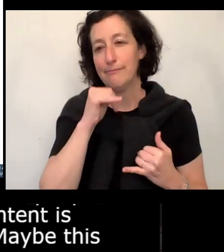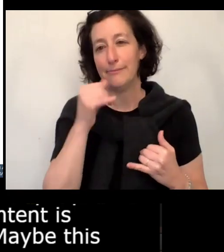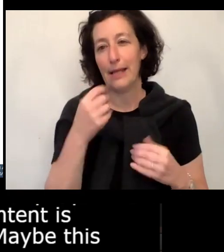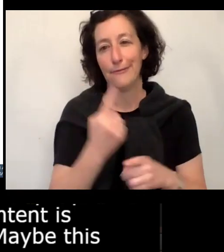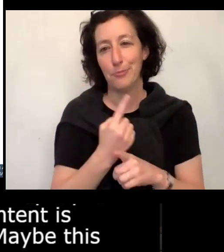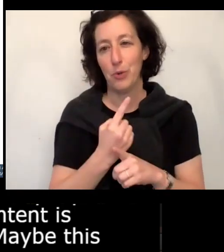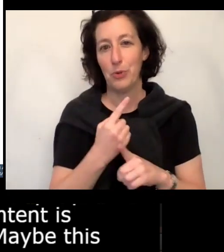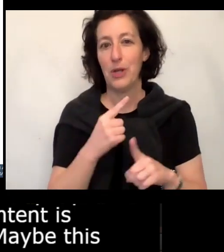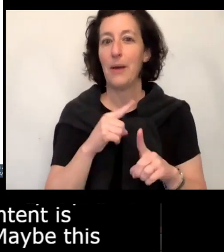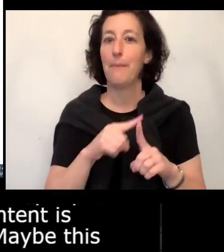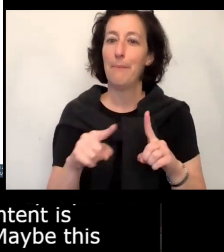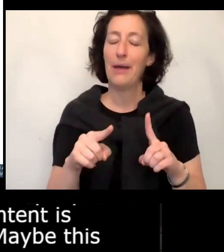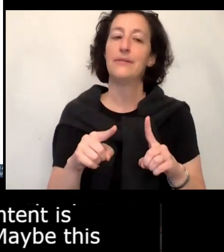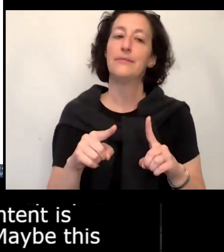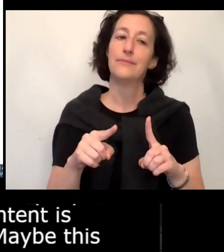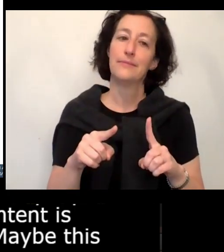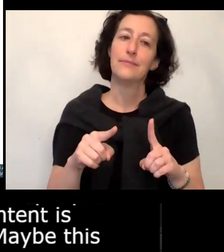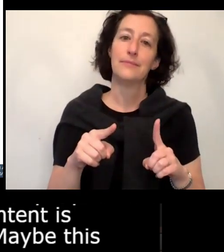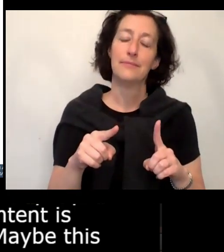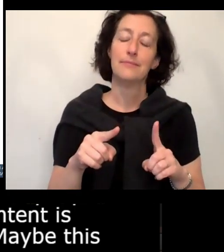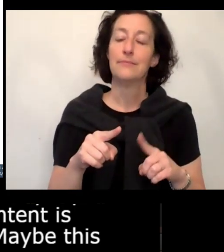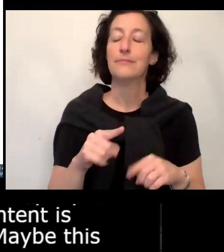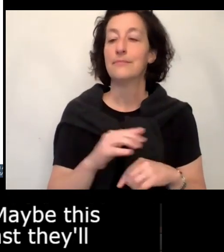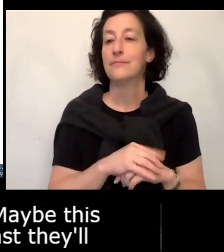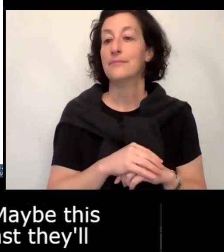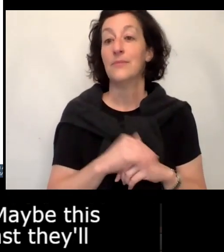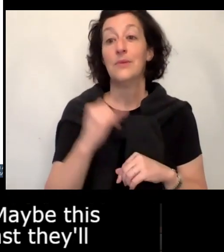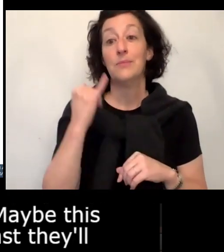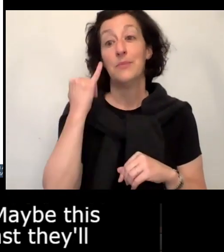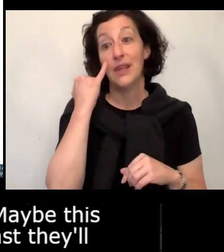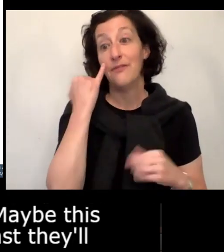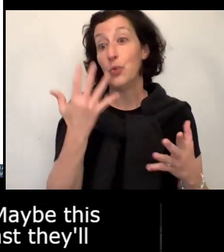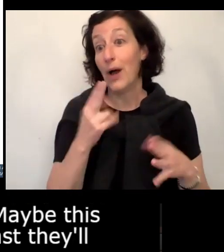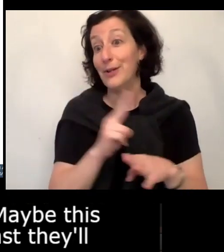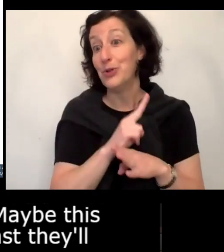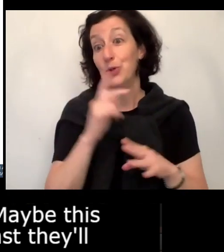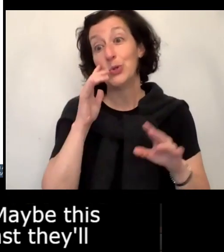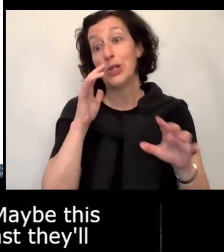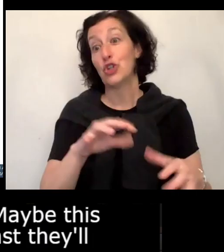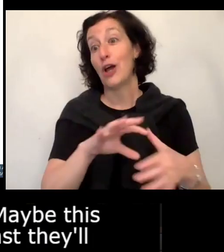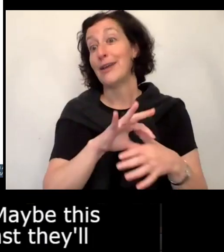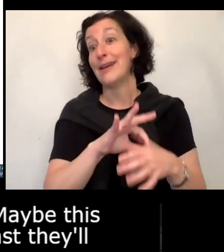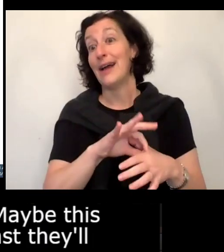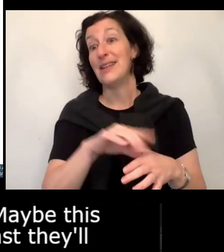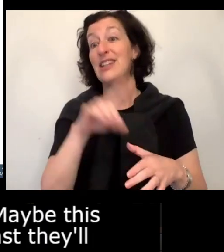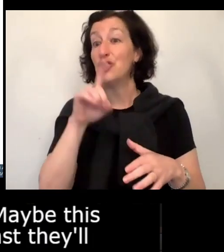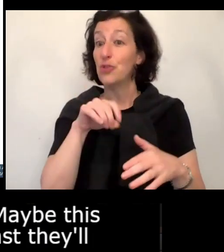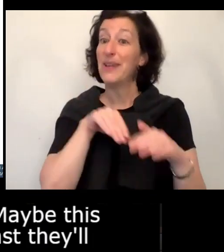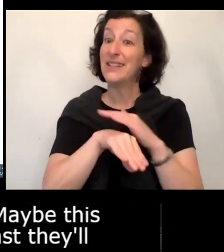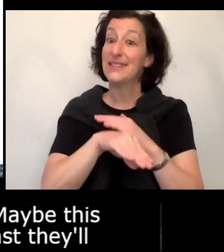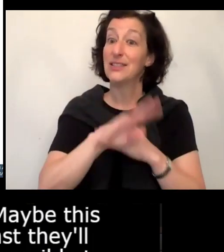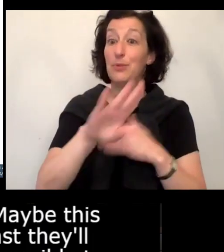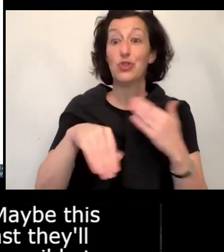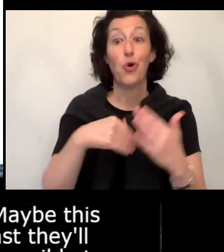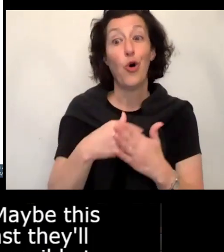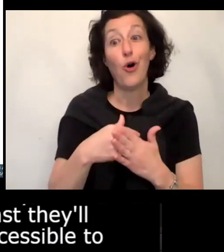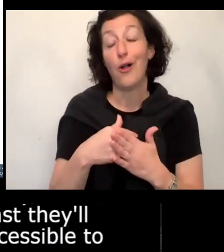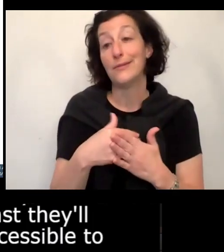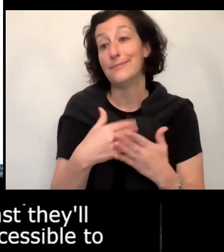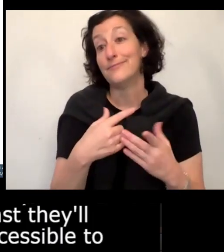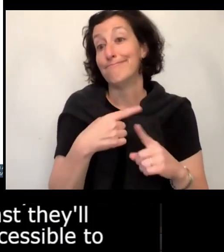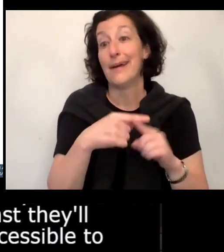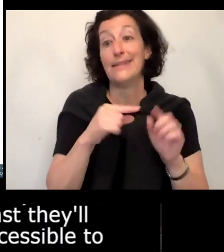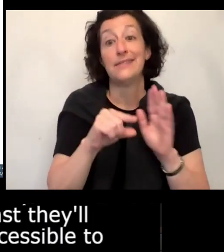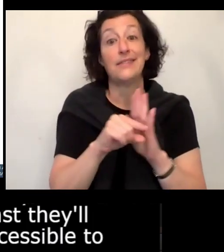that shocking content more accessible to everyone, for better or worse. And a lot of social